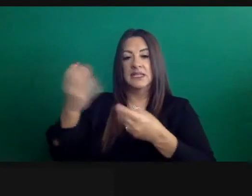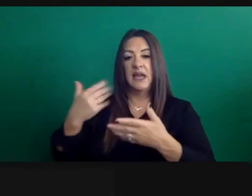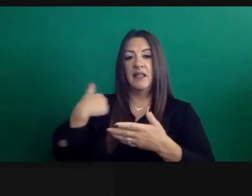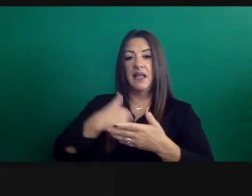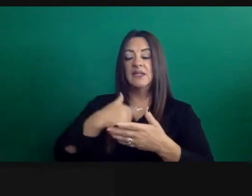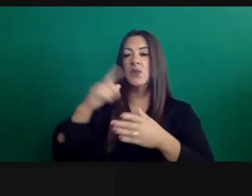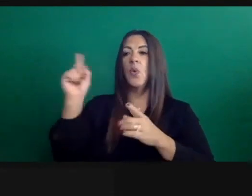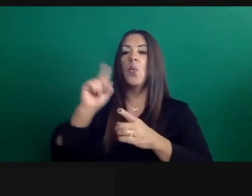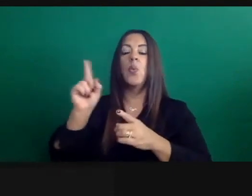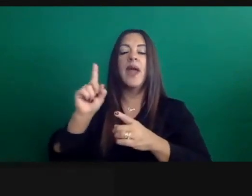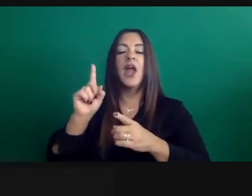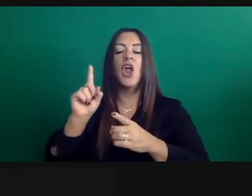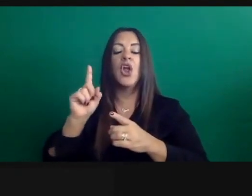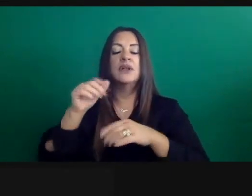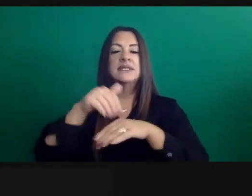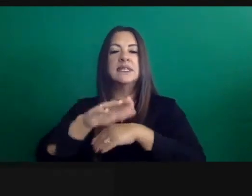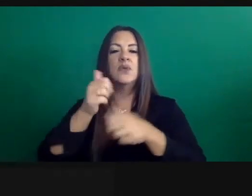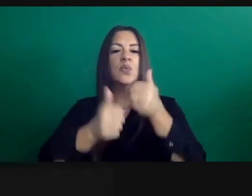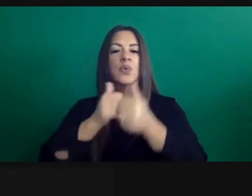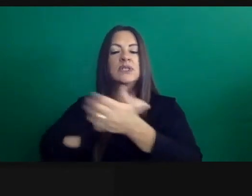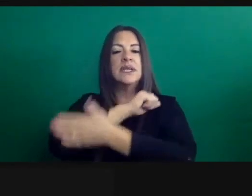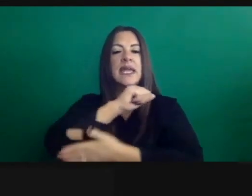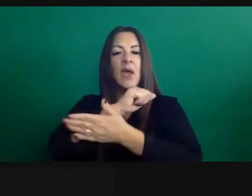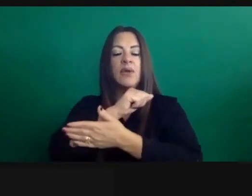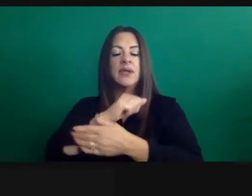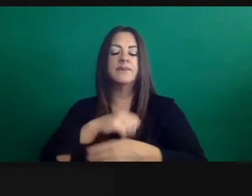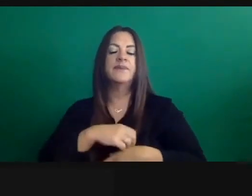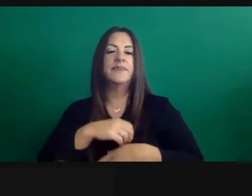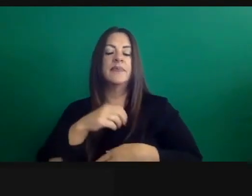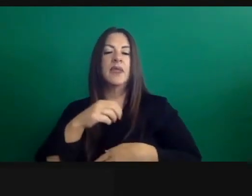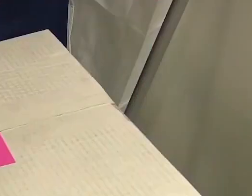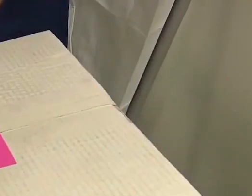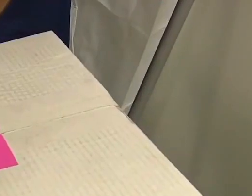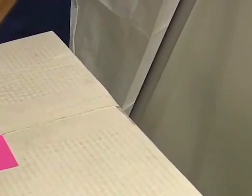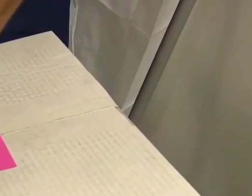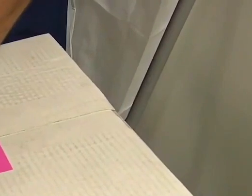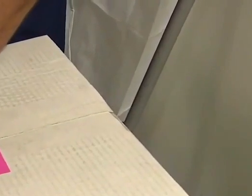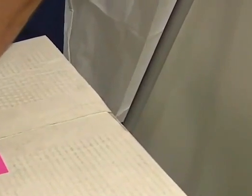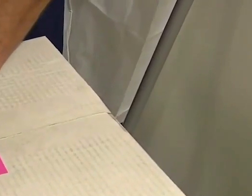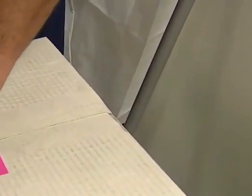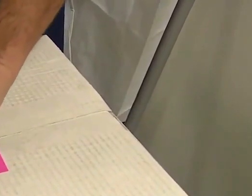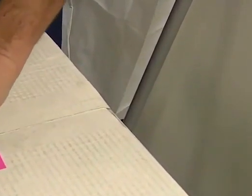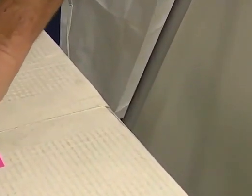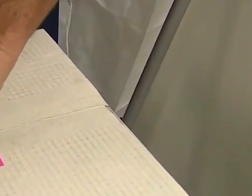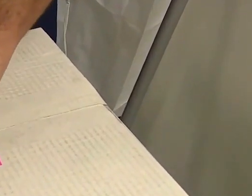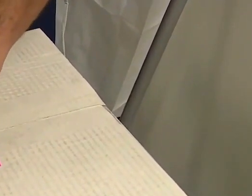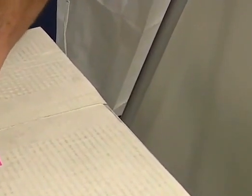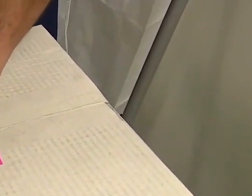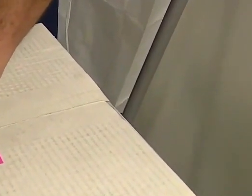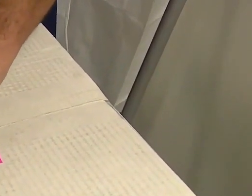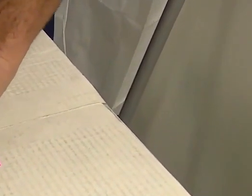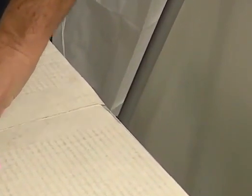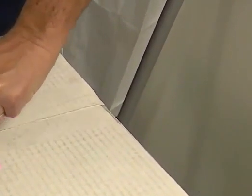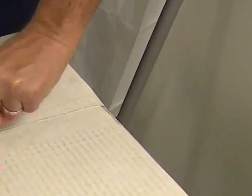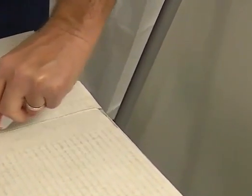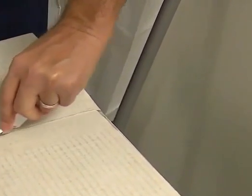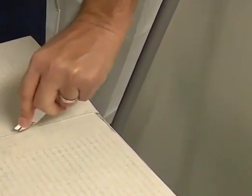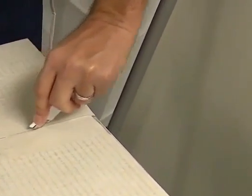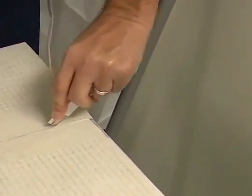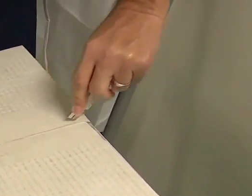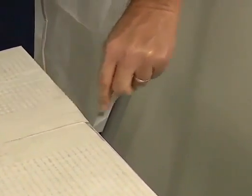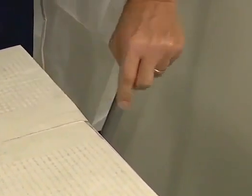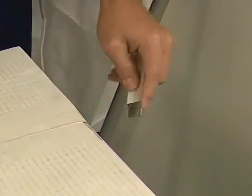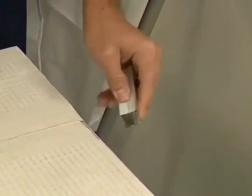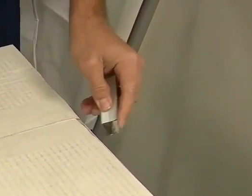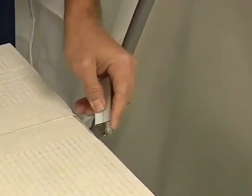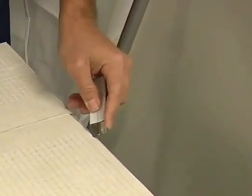orders, and then those orders are sent to the CDC and then ultimately shipped later in the week. Adam